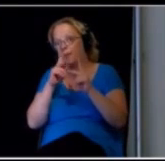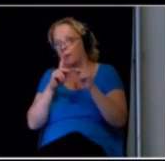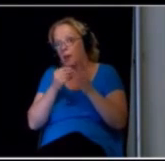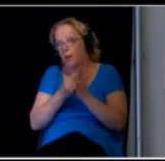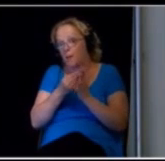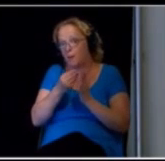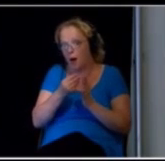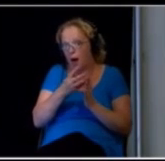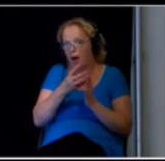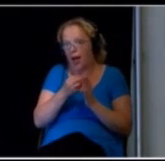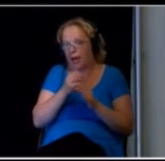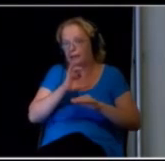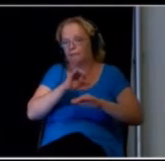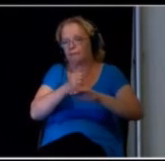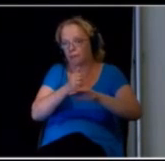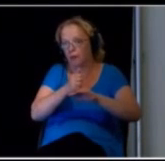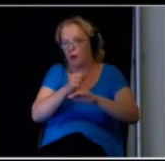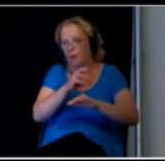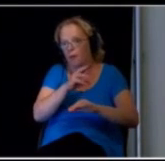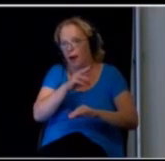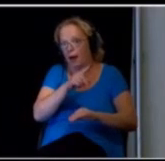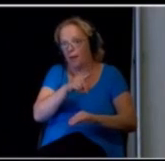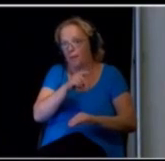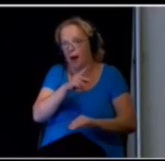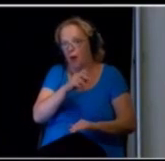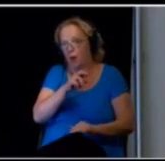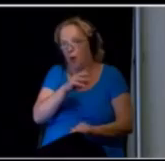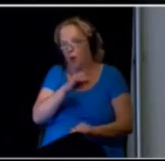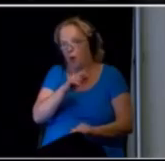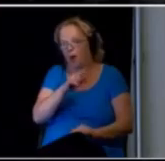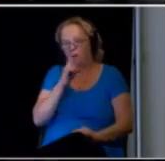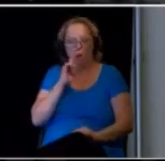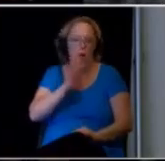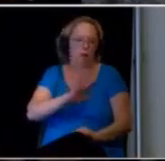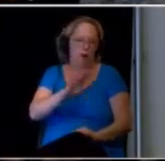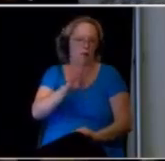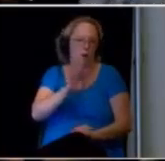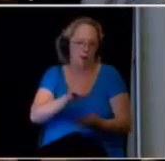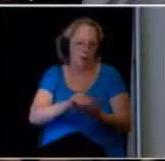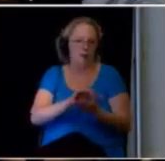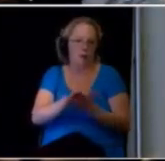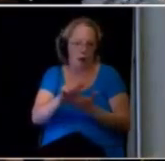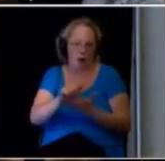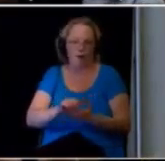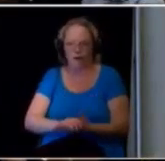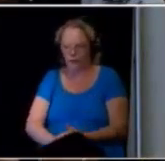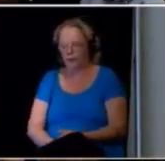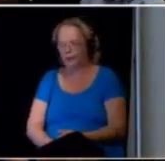Powerwall for about $4,000. So, yeah.